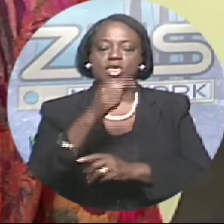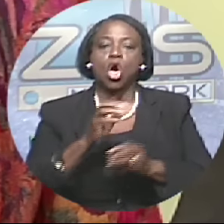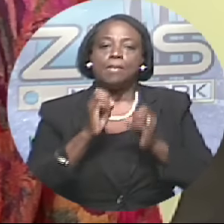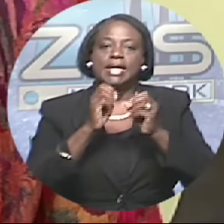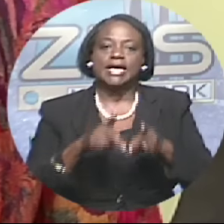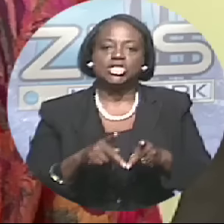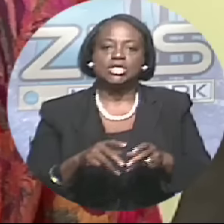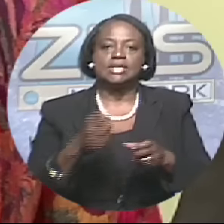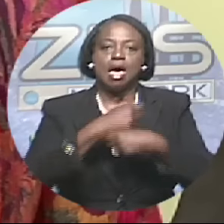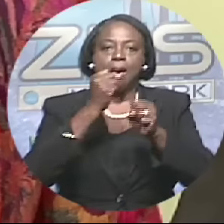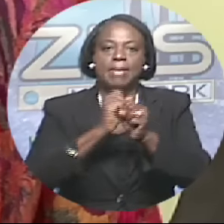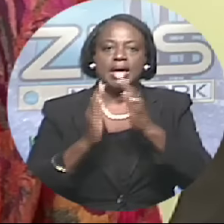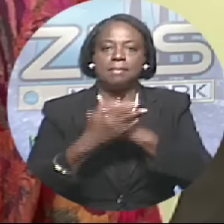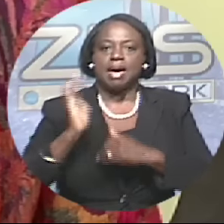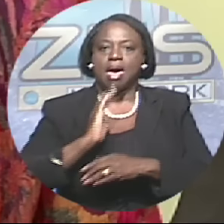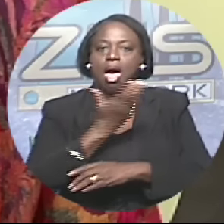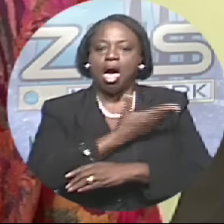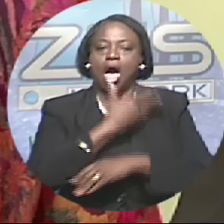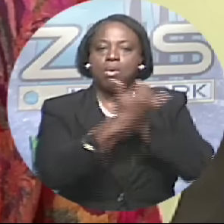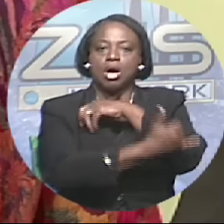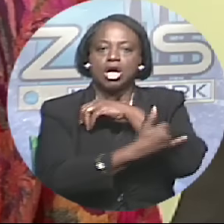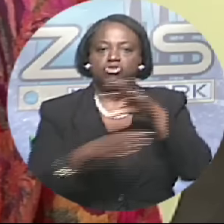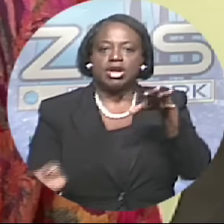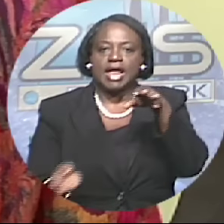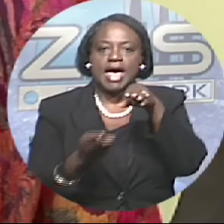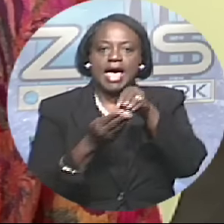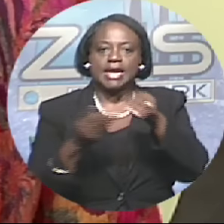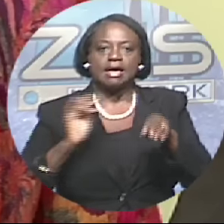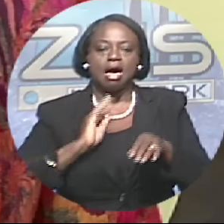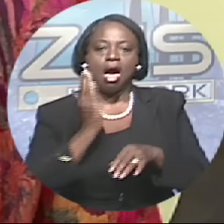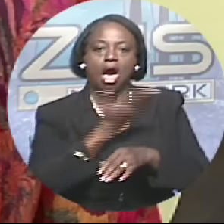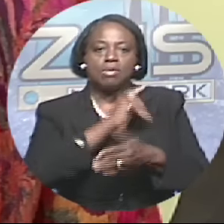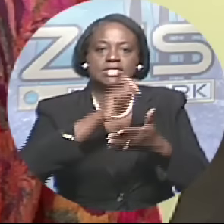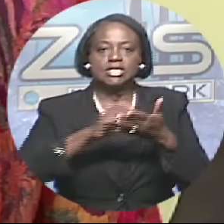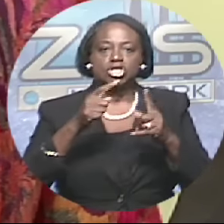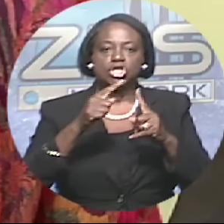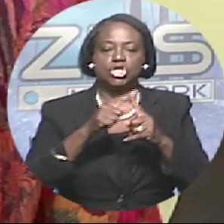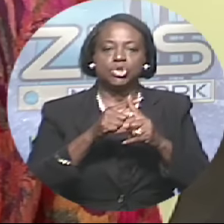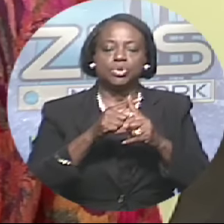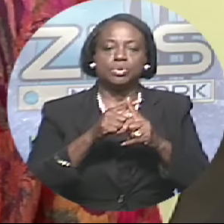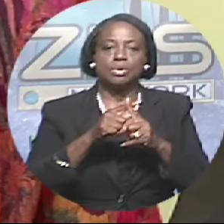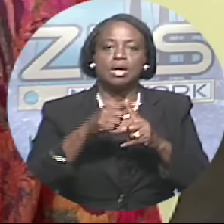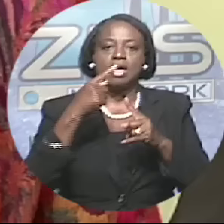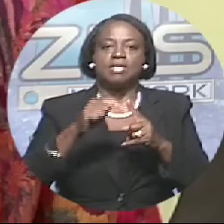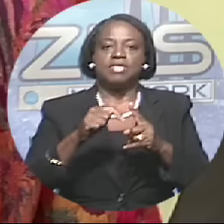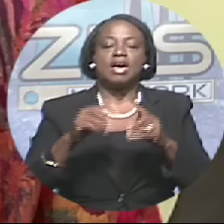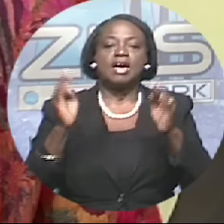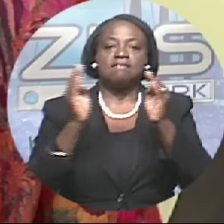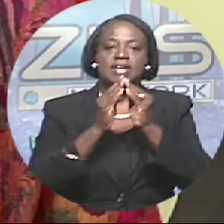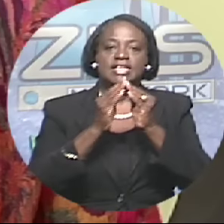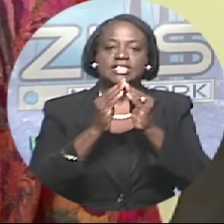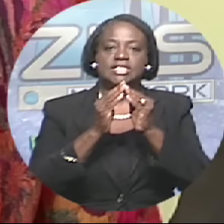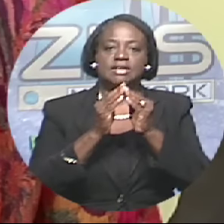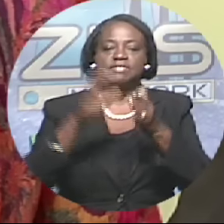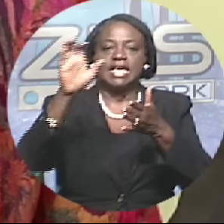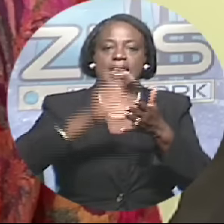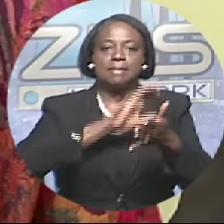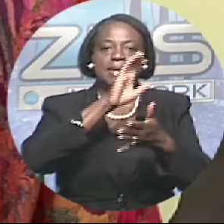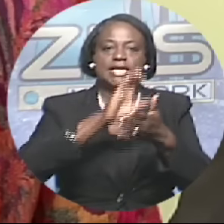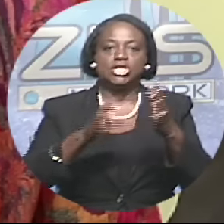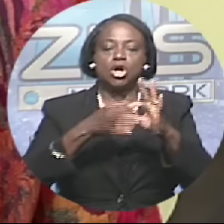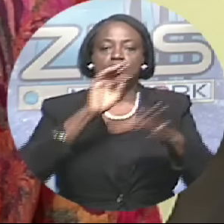obligations made by our country in adding our signature to the Convention on the Elimination of